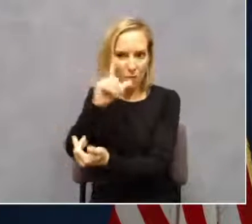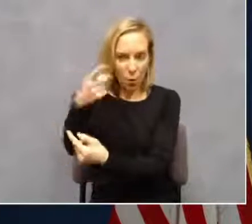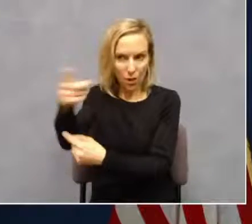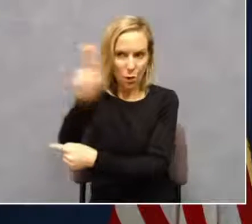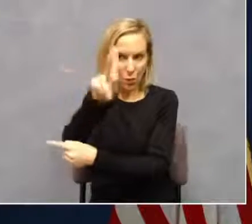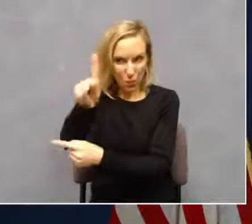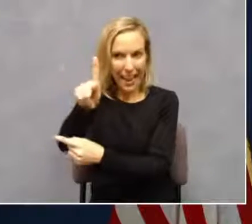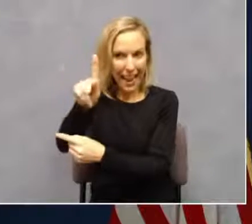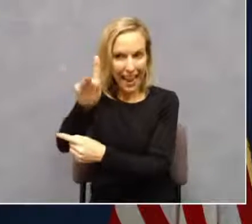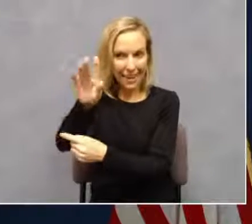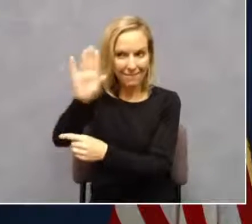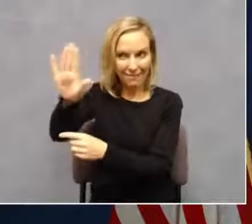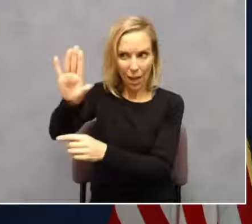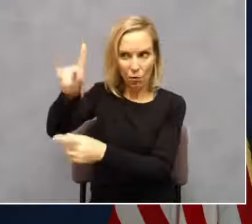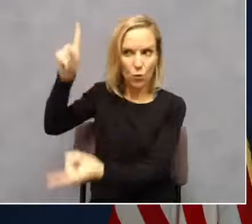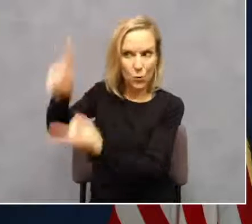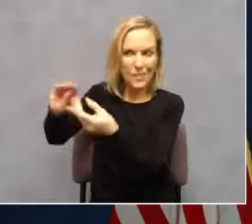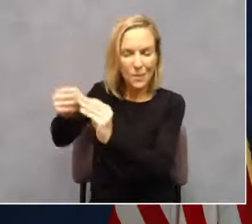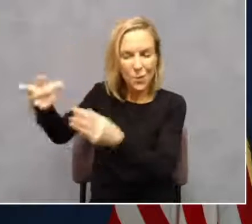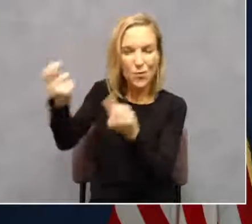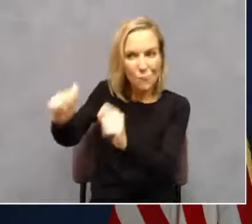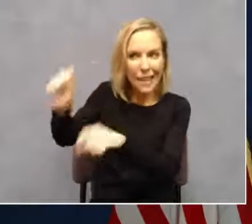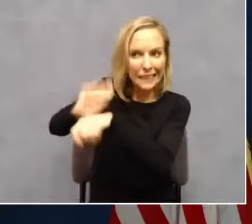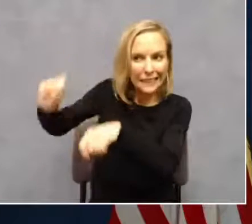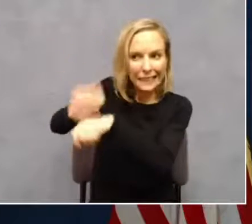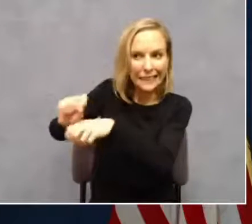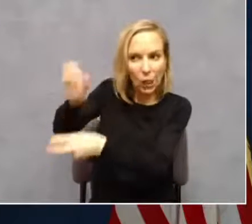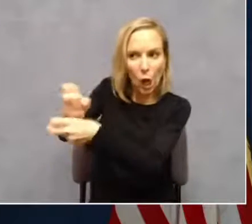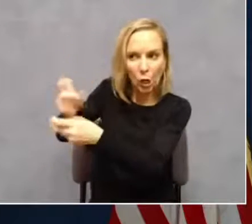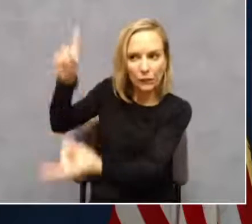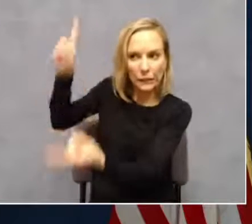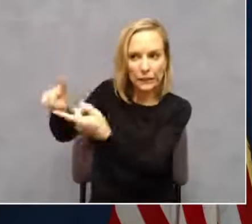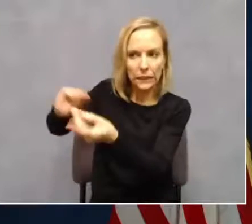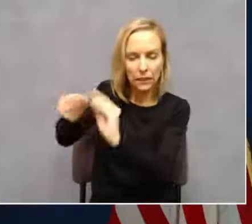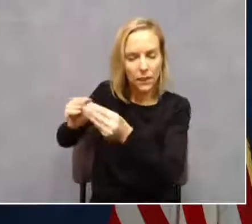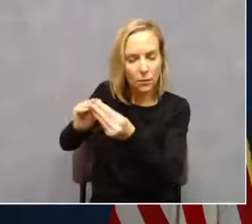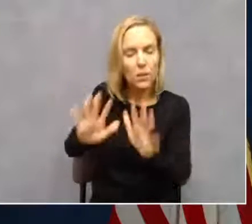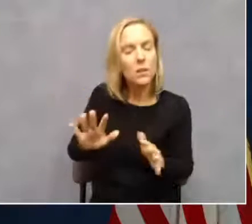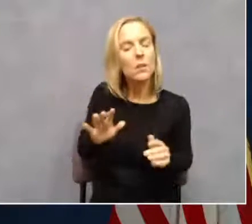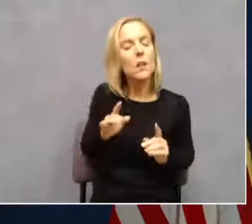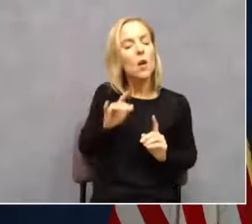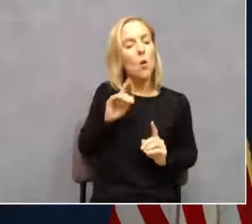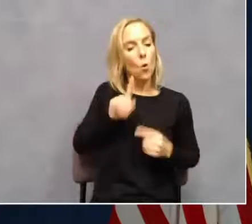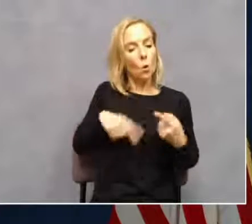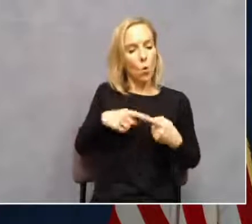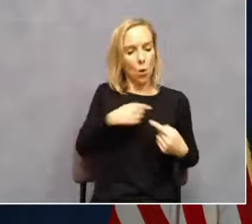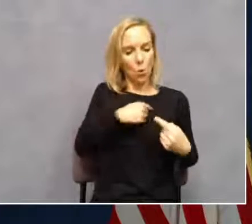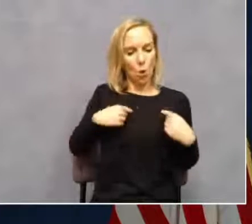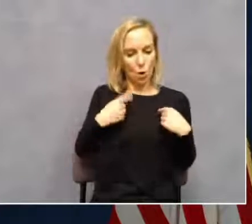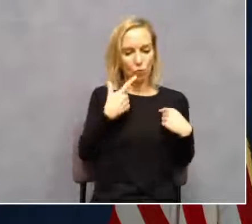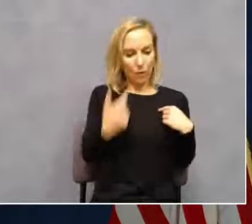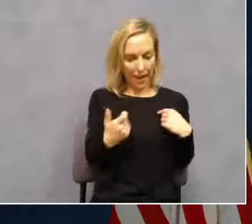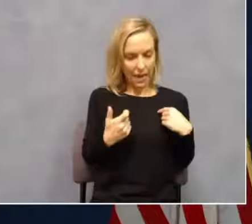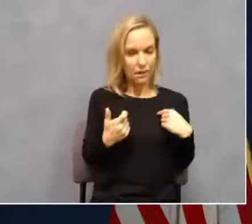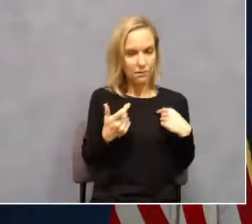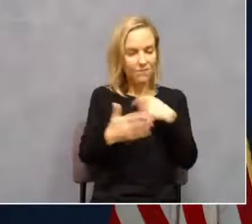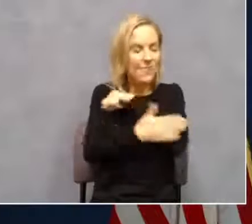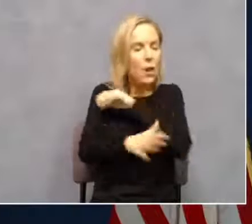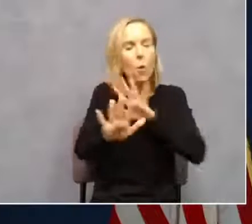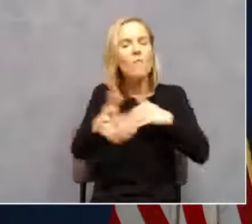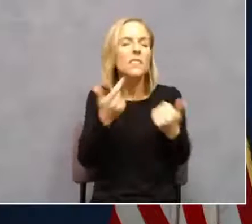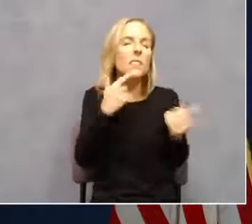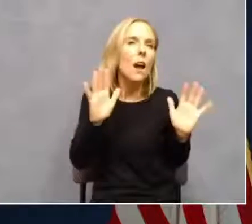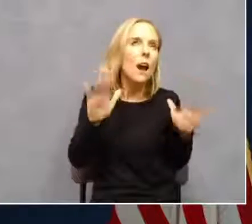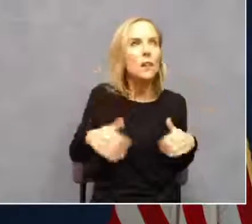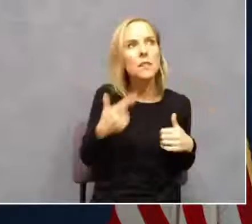really hard, and I want to give them credit for doing that. It's that when we're red, even if you can say, well, X